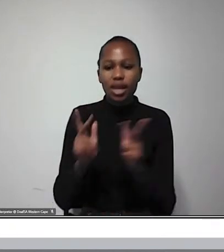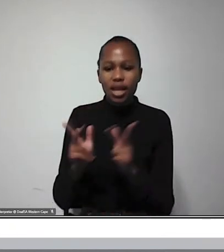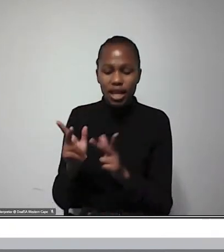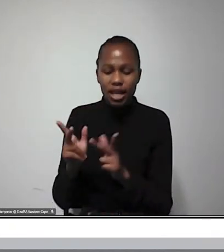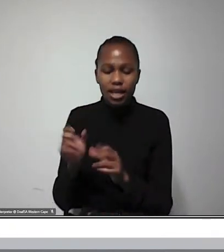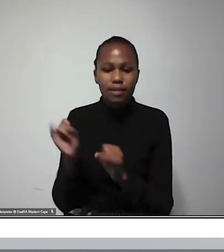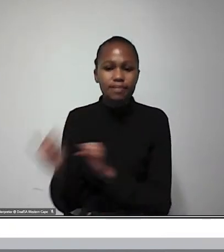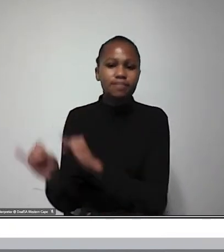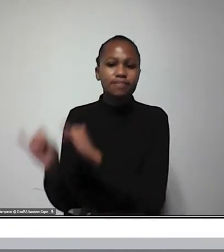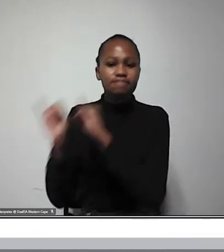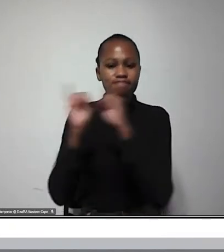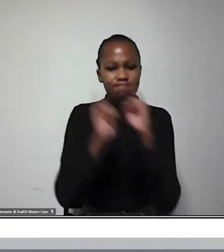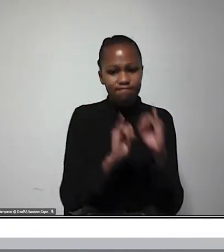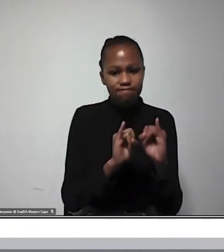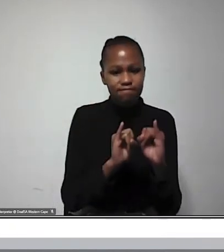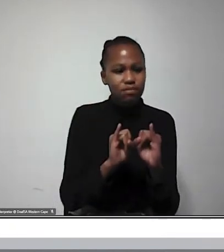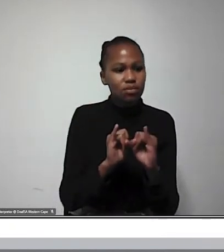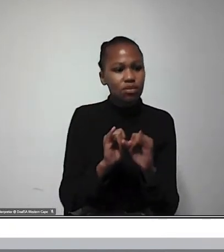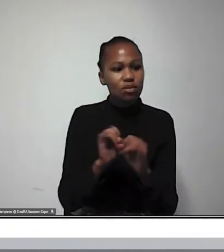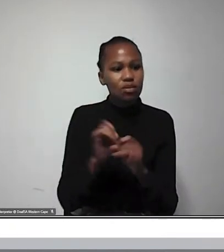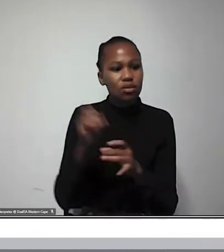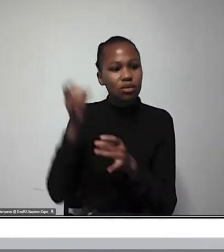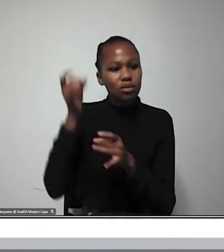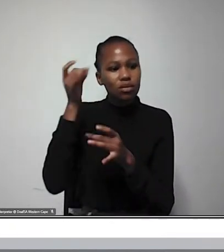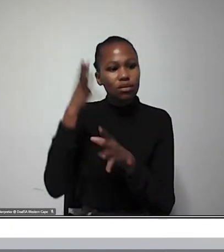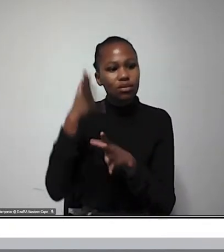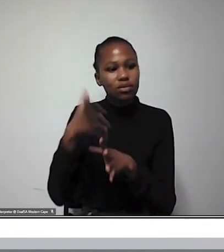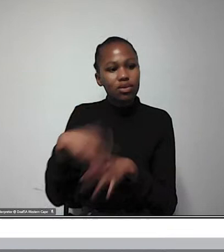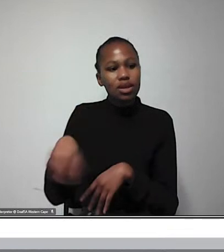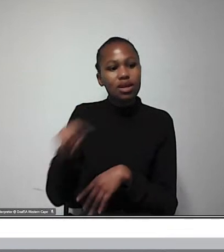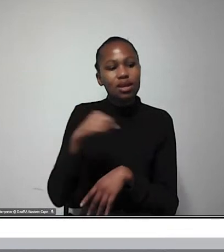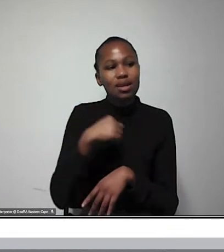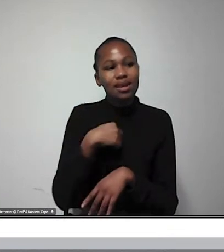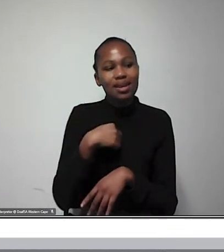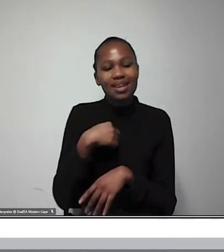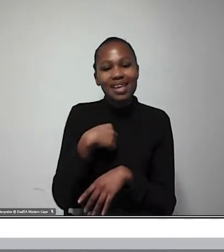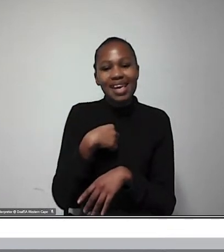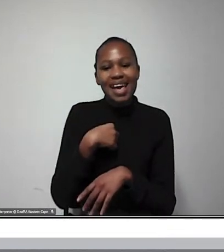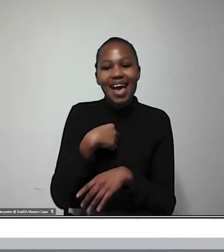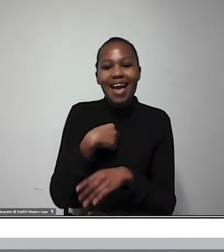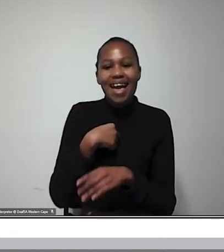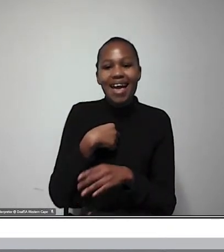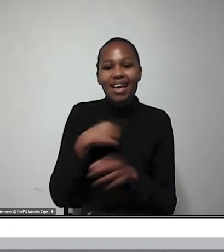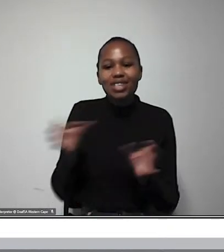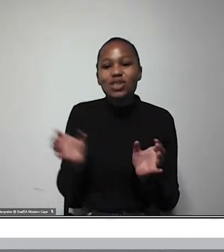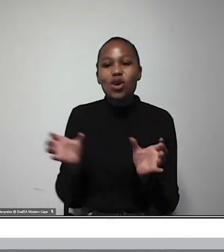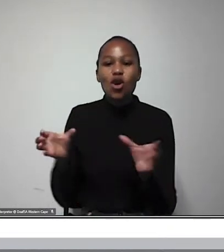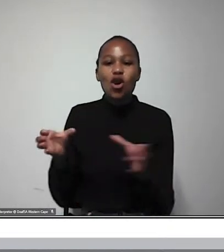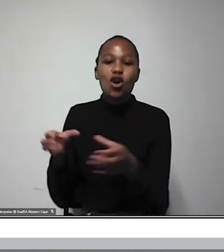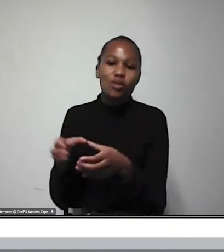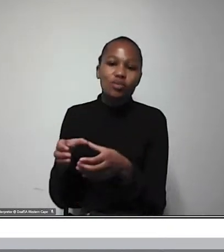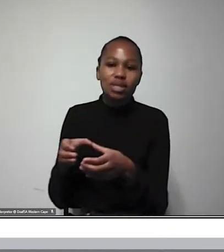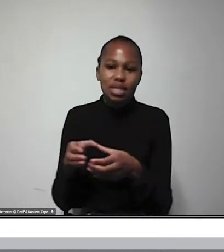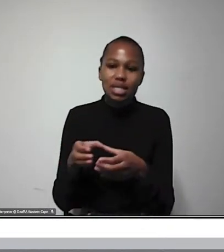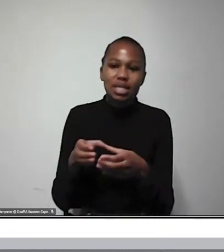brief us as a committee on the lobbying efforts. Thank you very much.